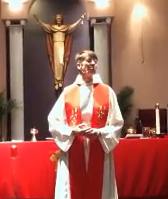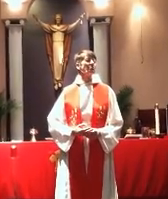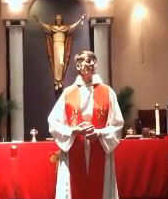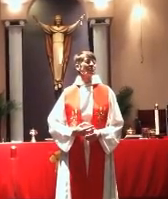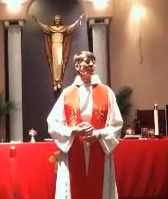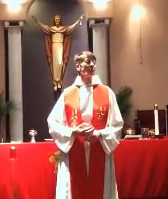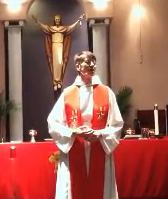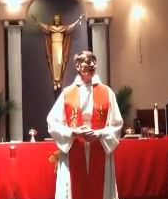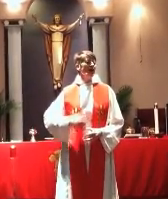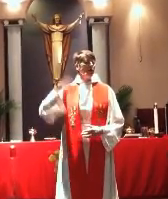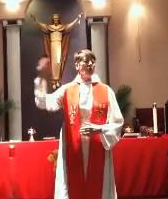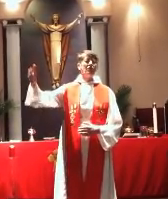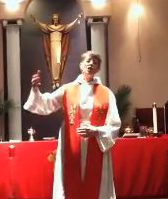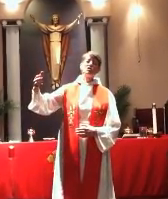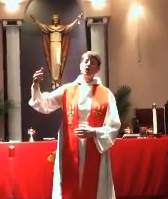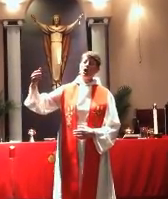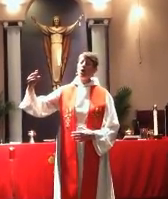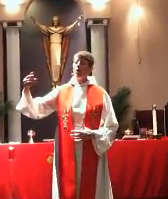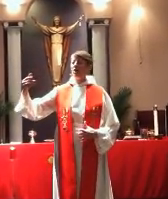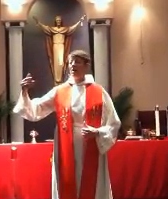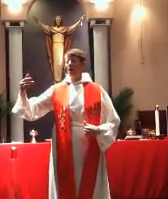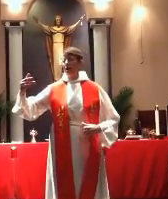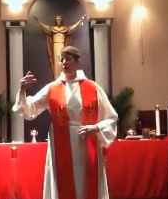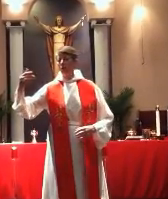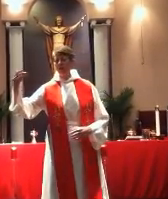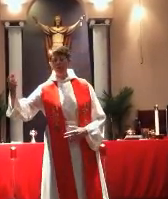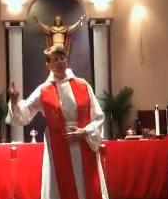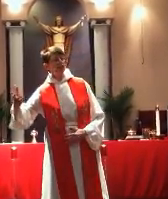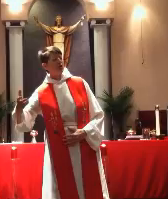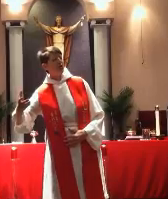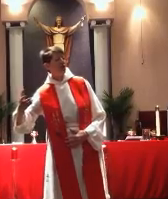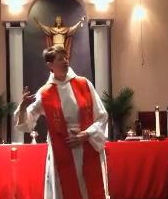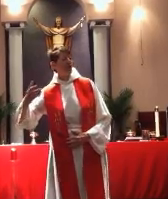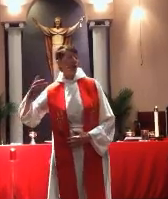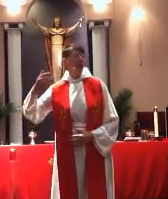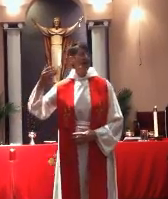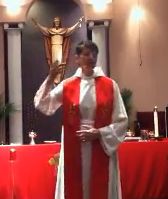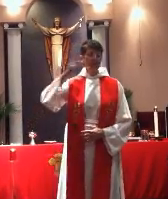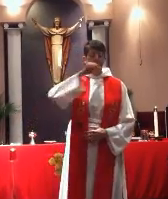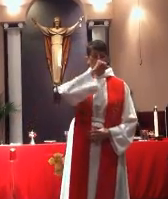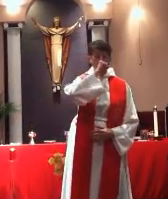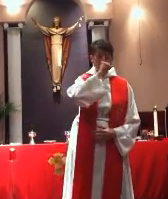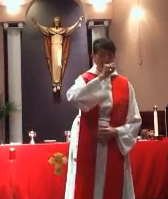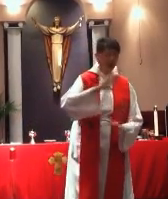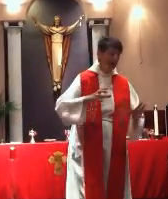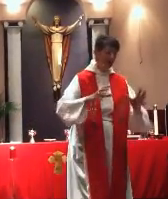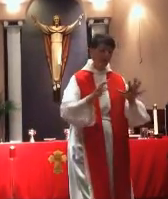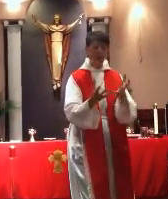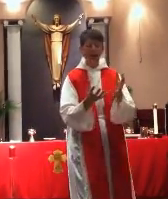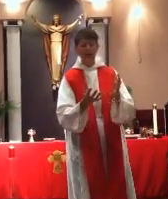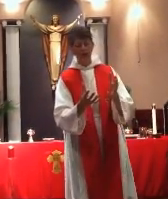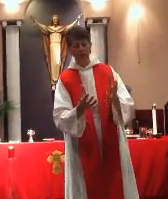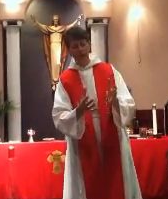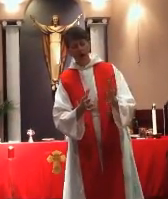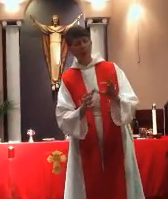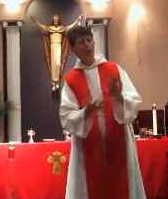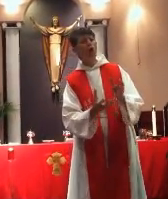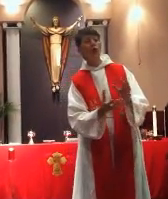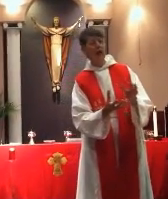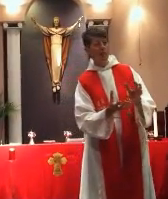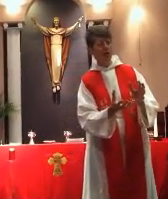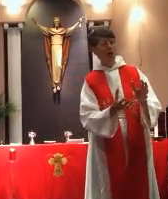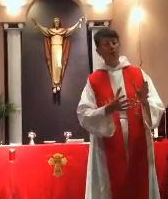Our work is not done yet. A number of years ago, one of the ministries in our denomination decided to put together